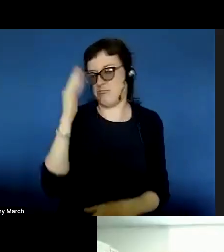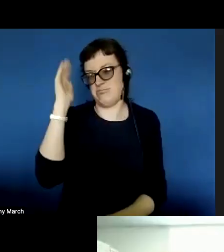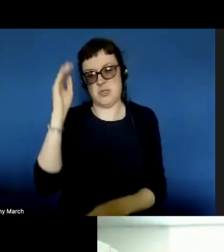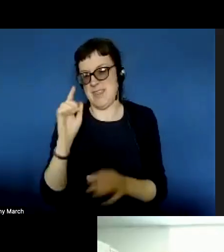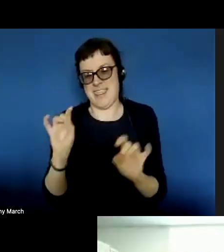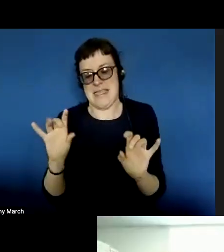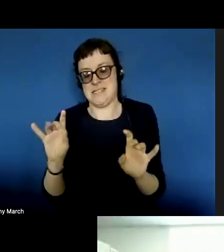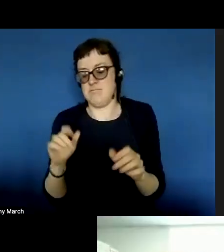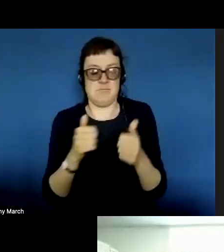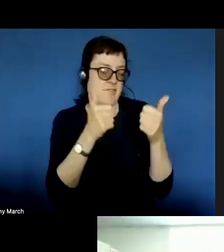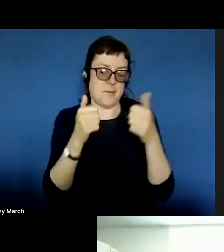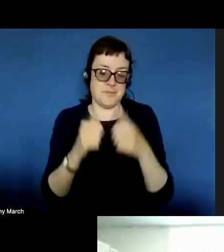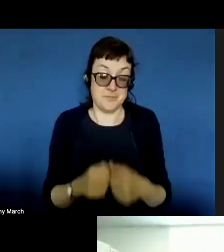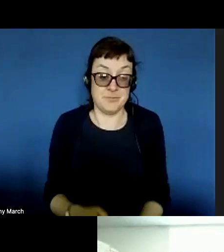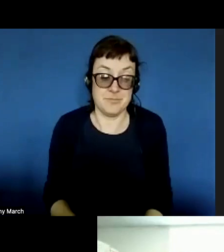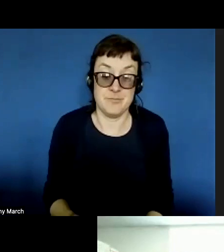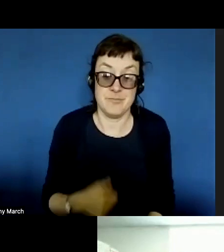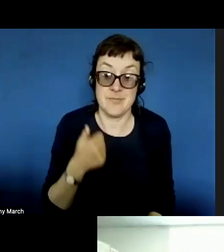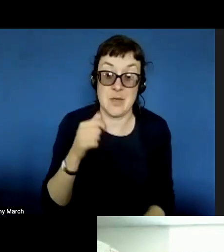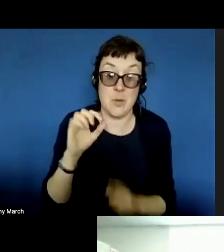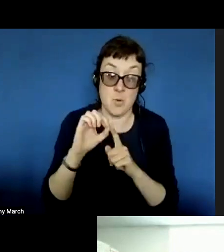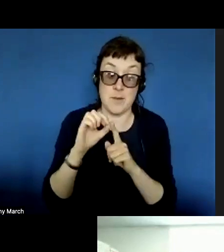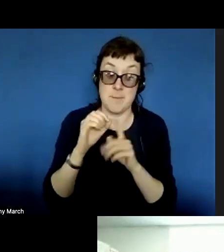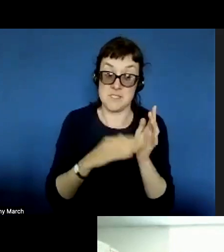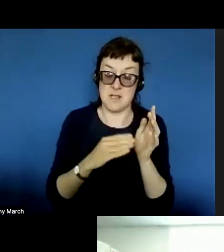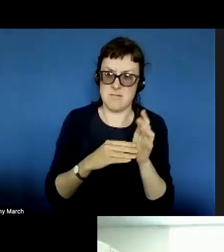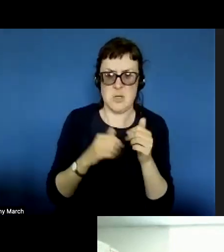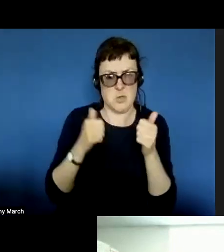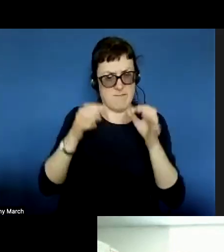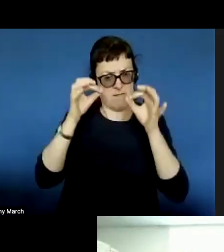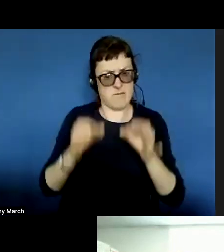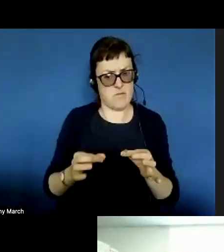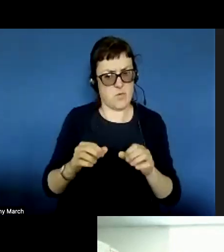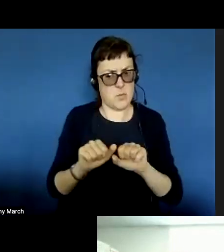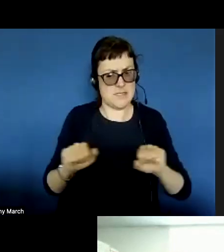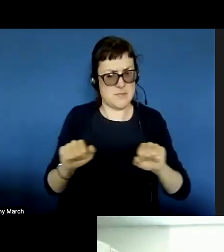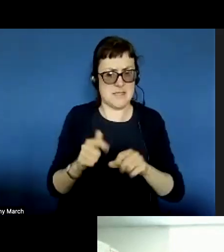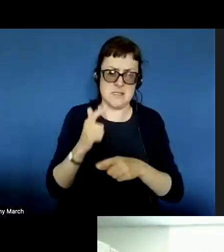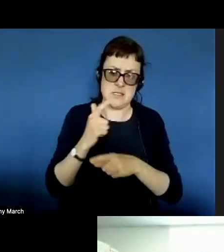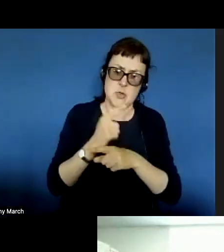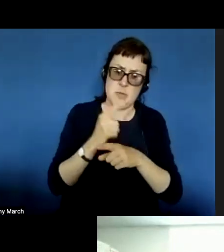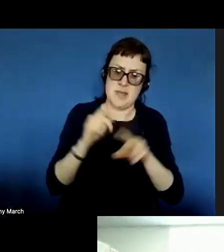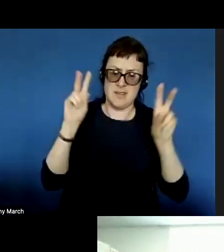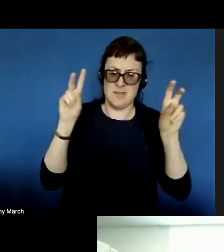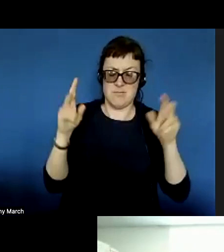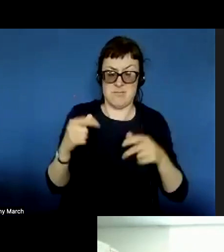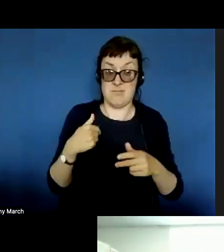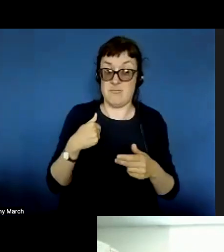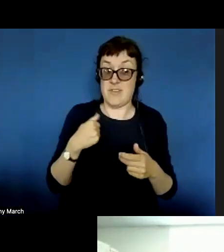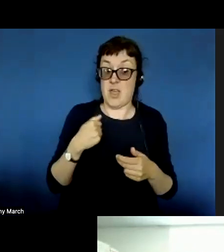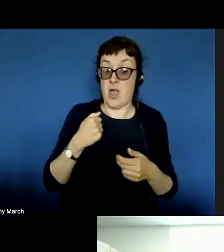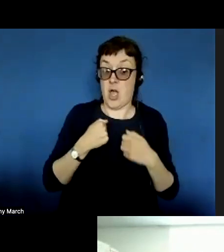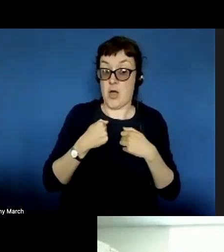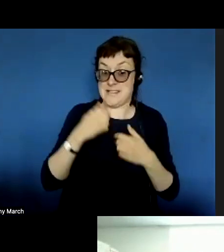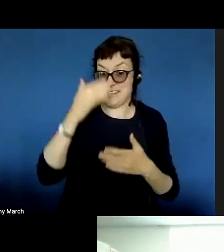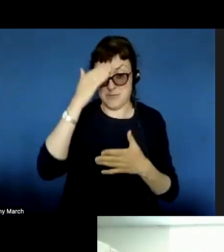you made as well about having a kind of formal space to talk about some of these things, because I think certainly in our experience, we've been